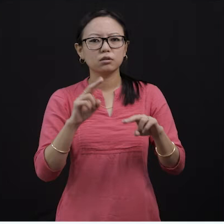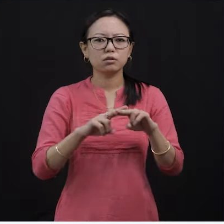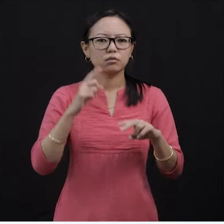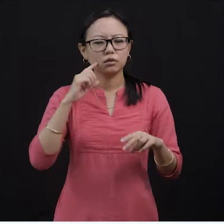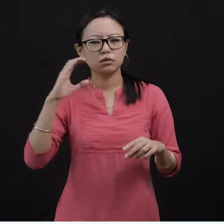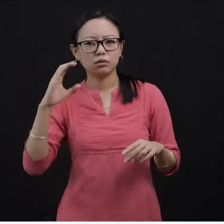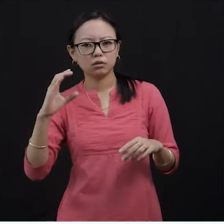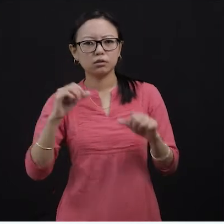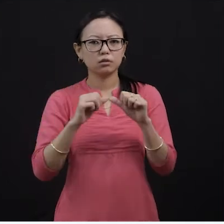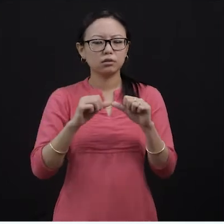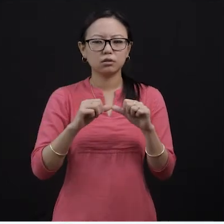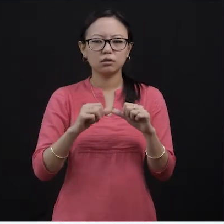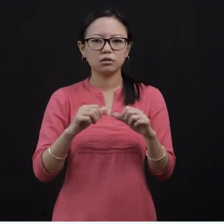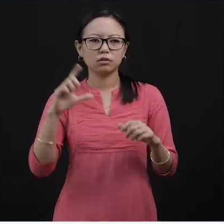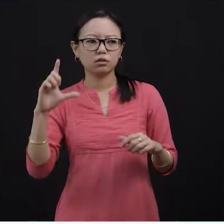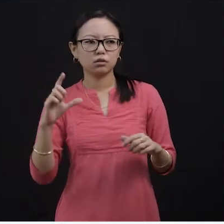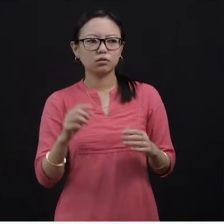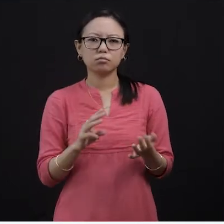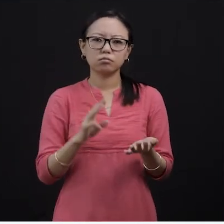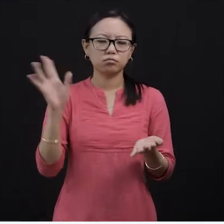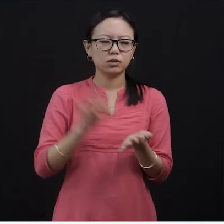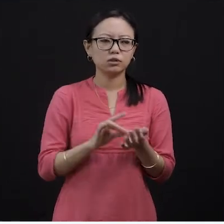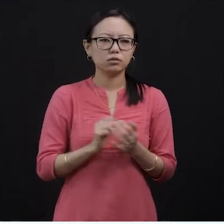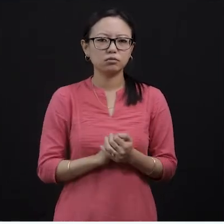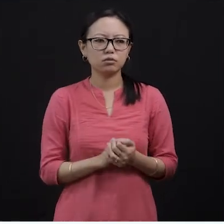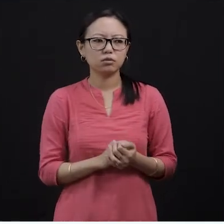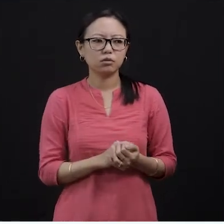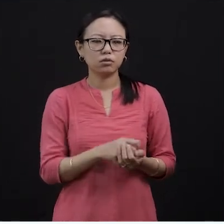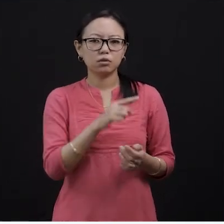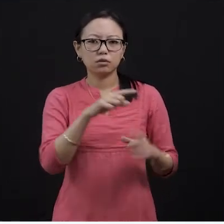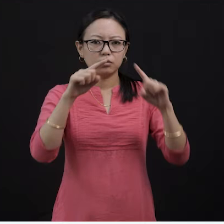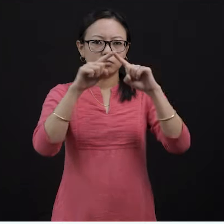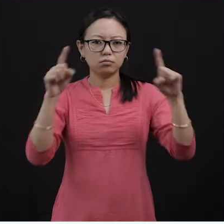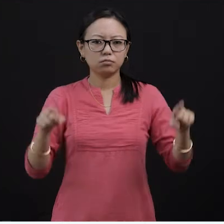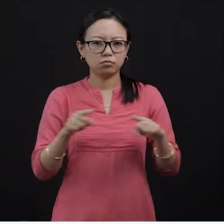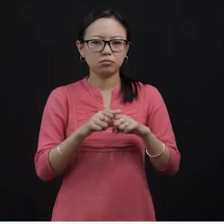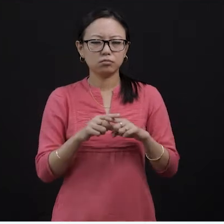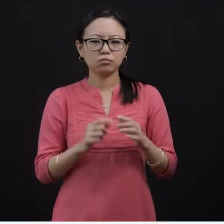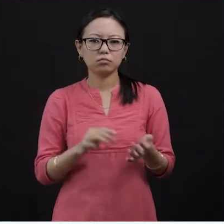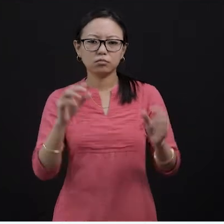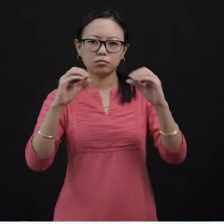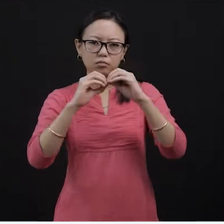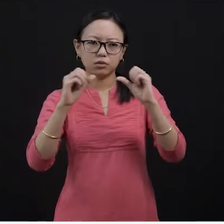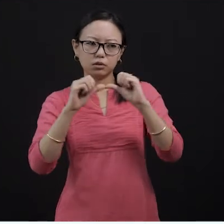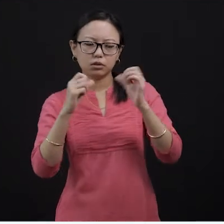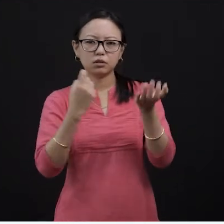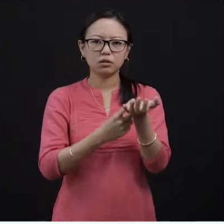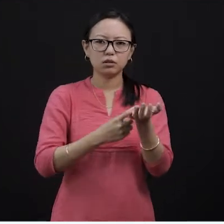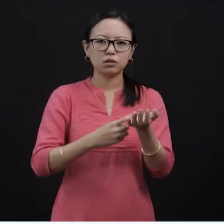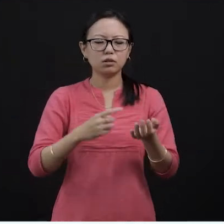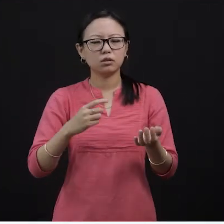magnet, this is a cylindrical magnet, and this is a horseshoe magnet, and this is a